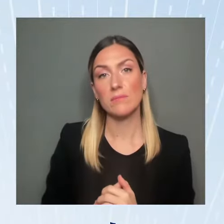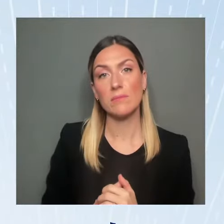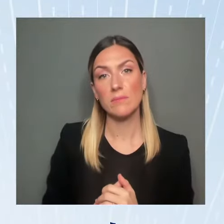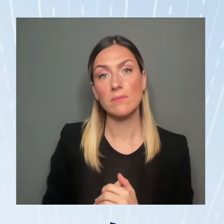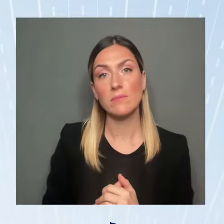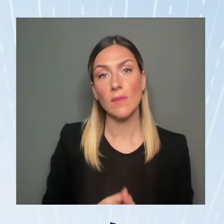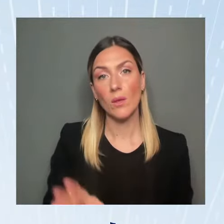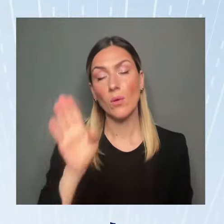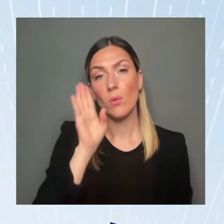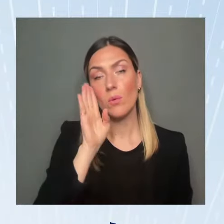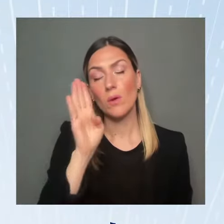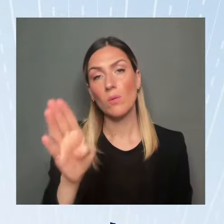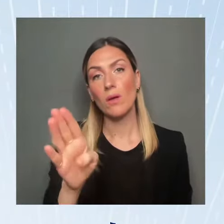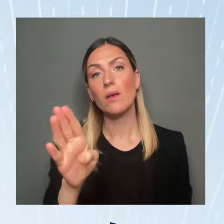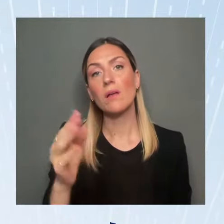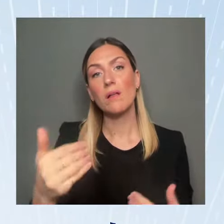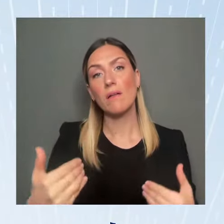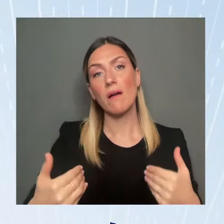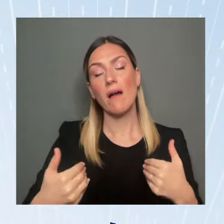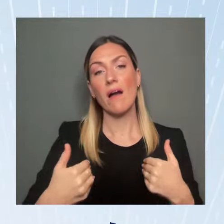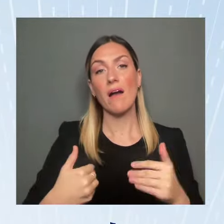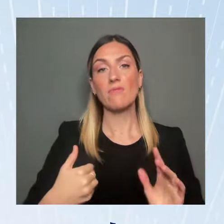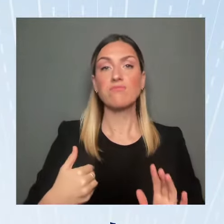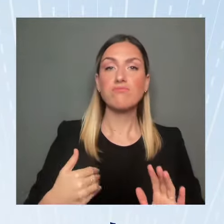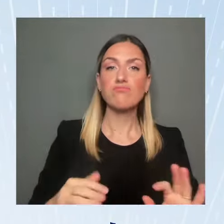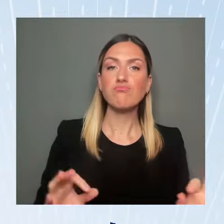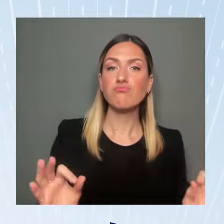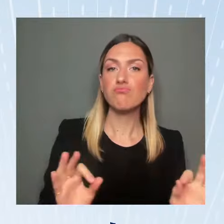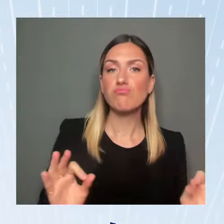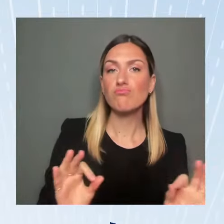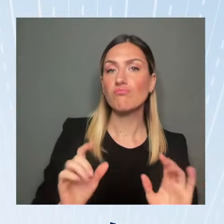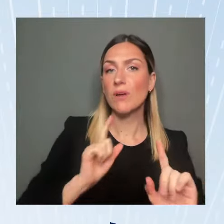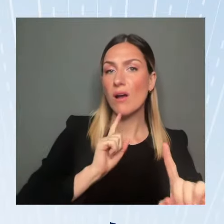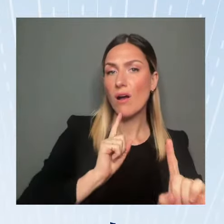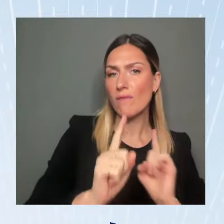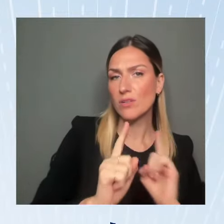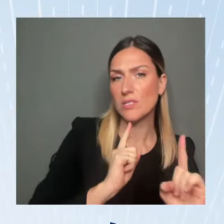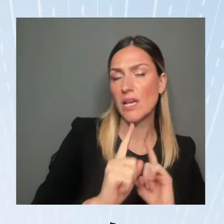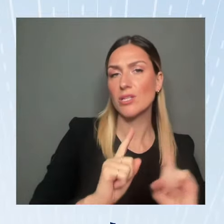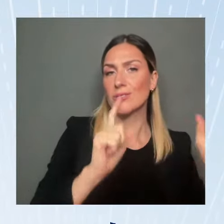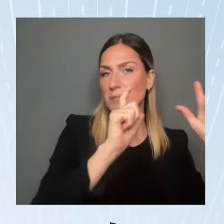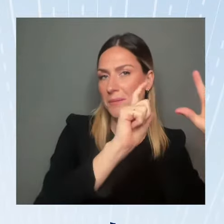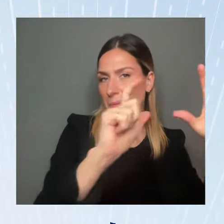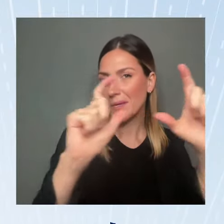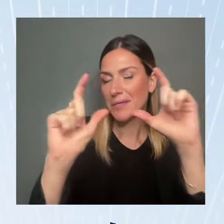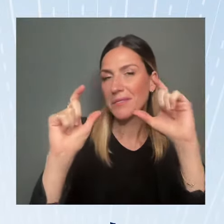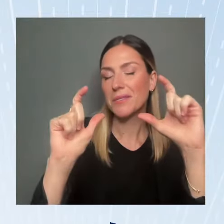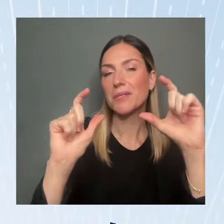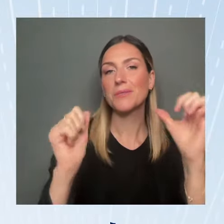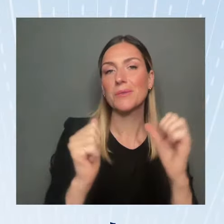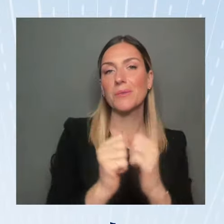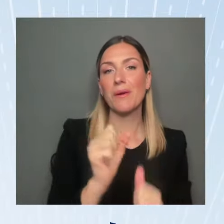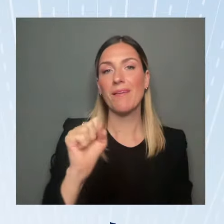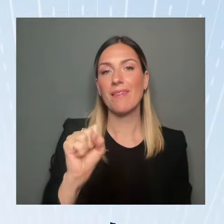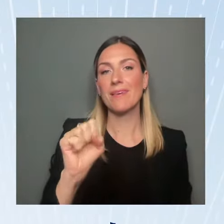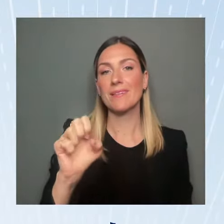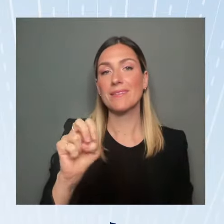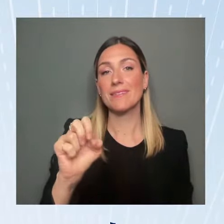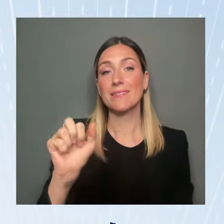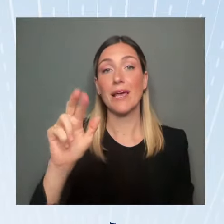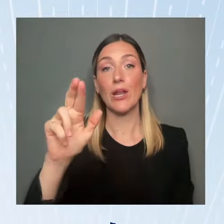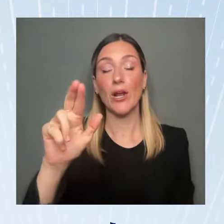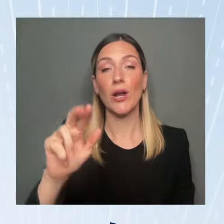going to have some informal conversations and maybe some pictures with the Senator and the Secretary.